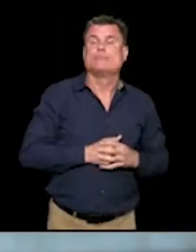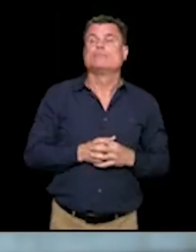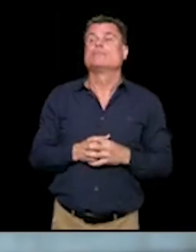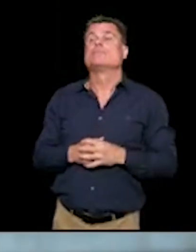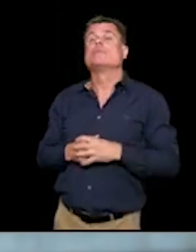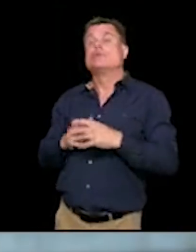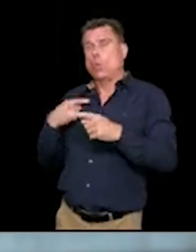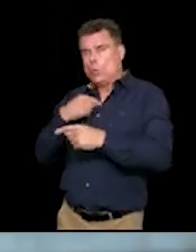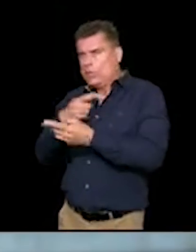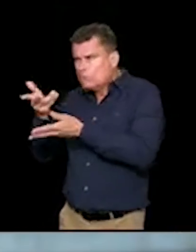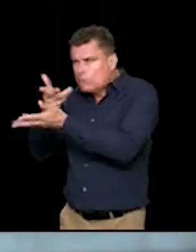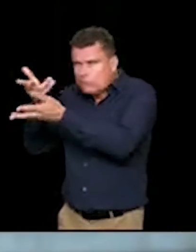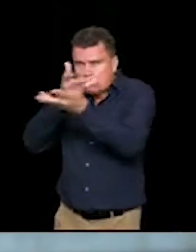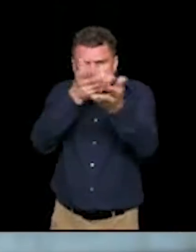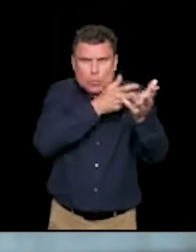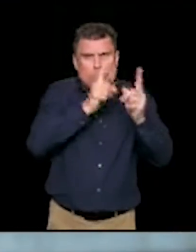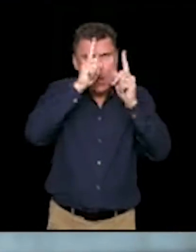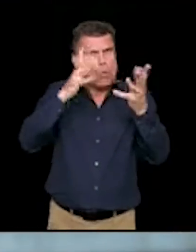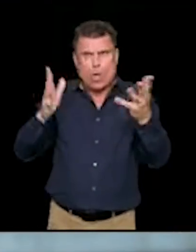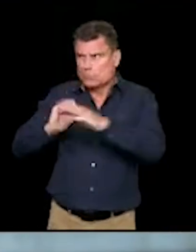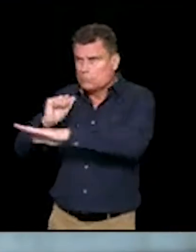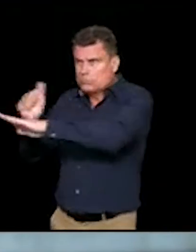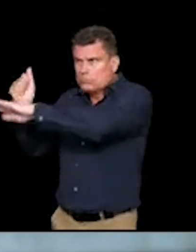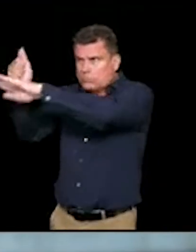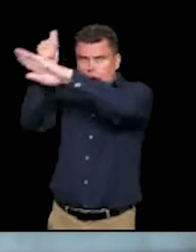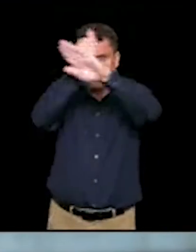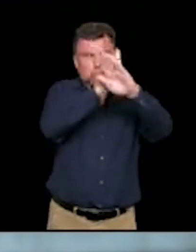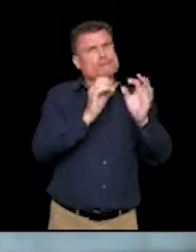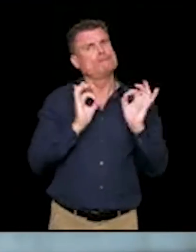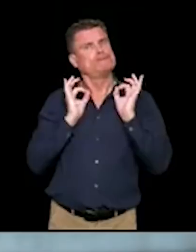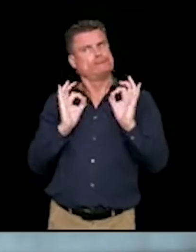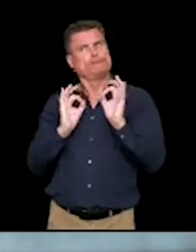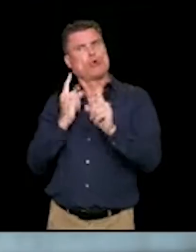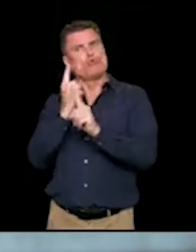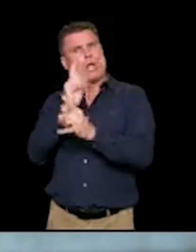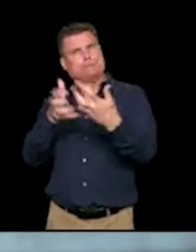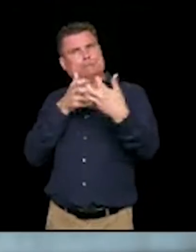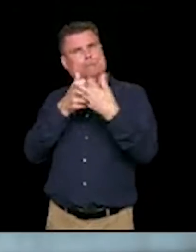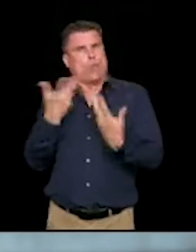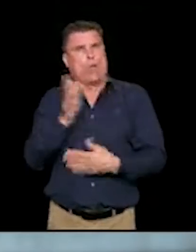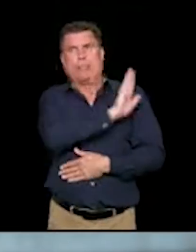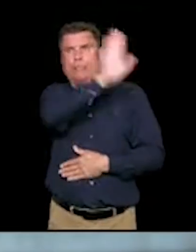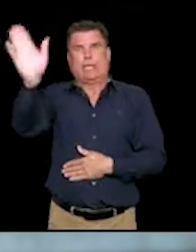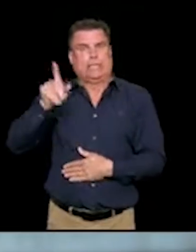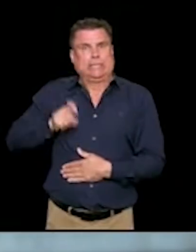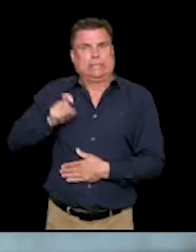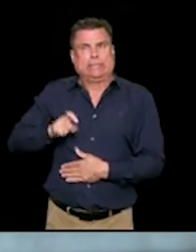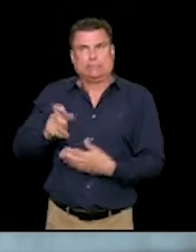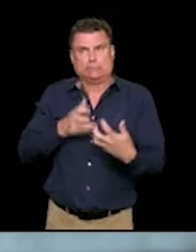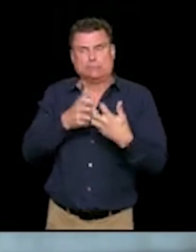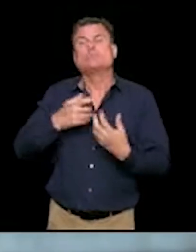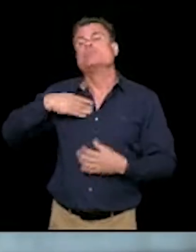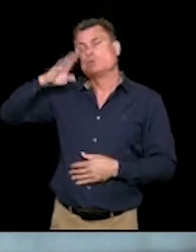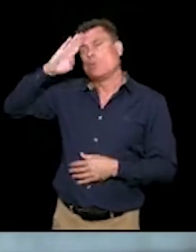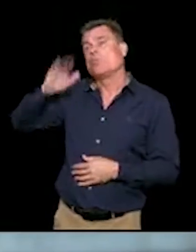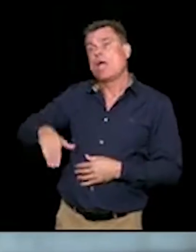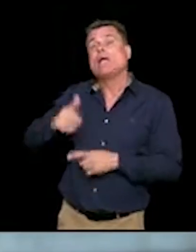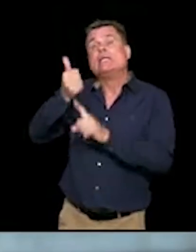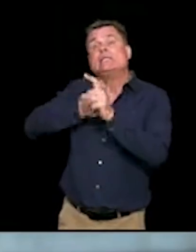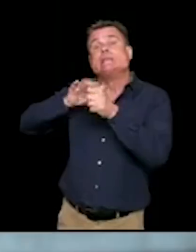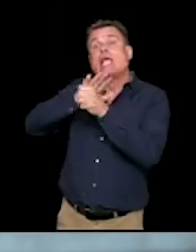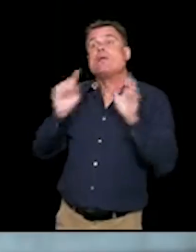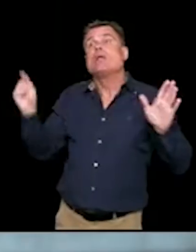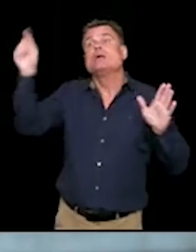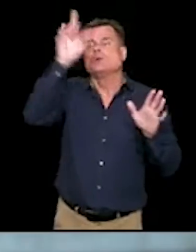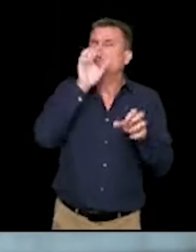in communities where the need is greatest, right across the province. We know that there are critical gaps in services for youth, and